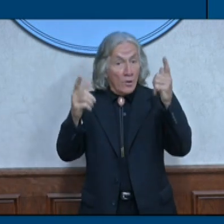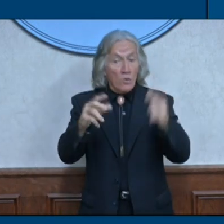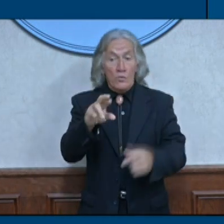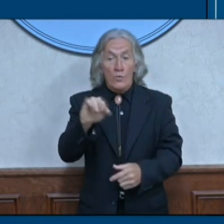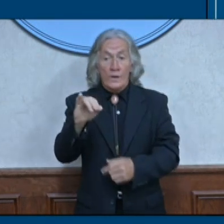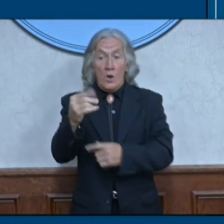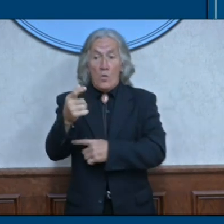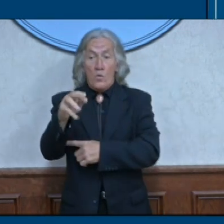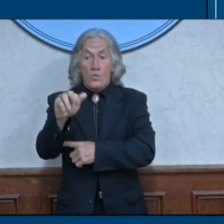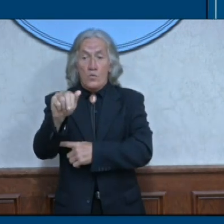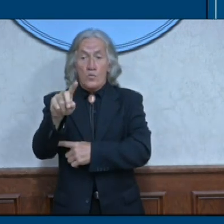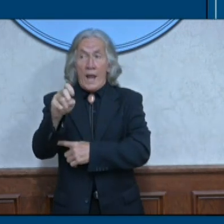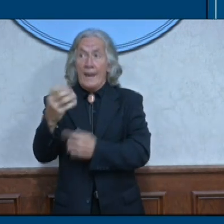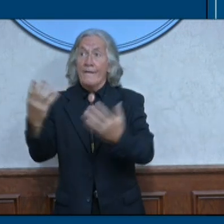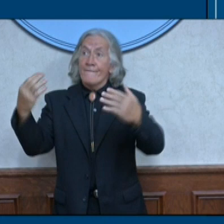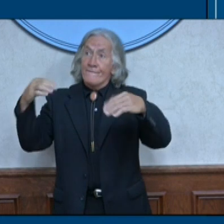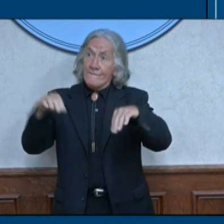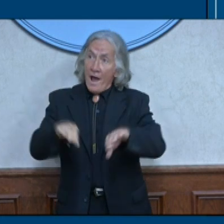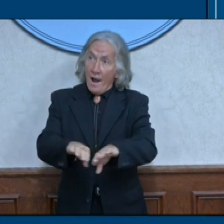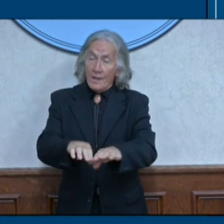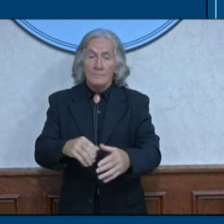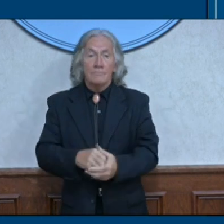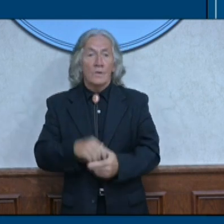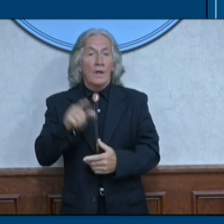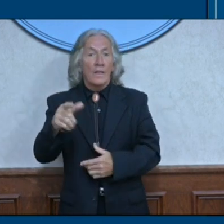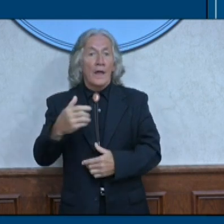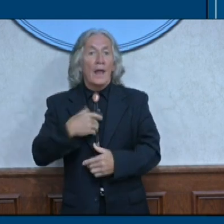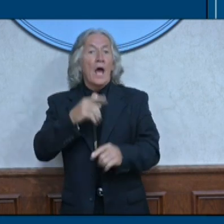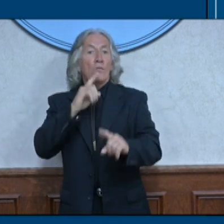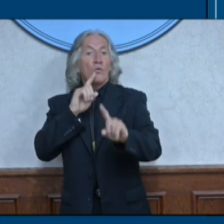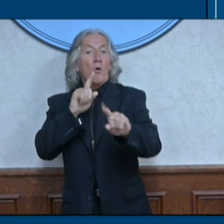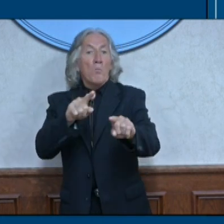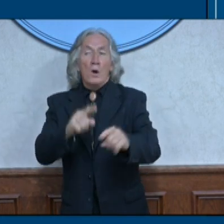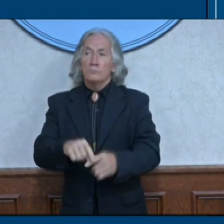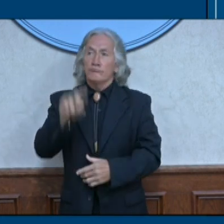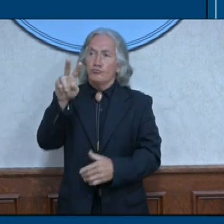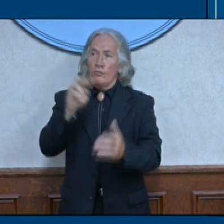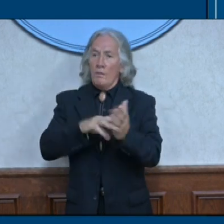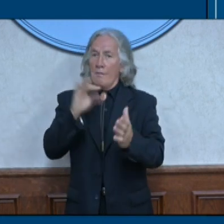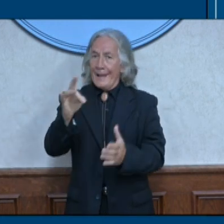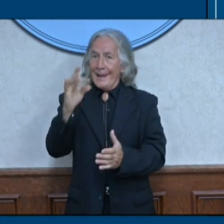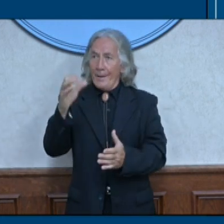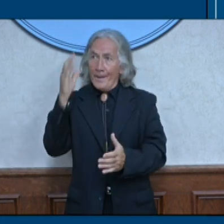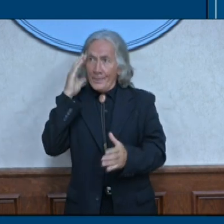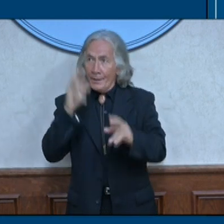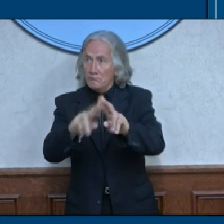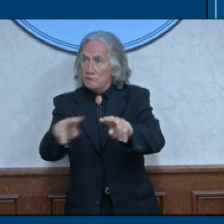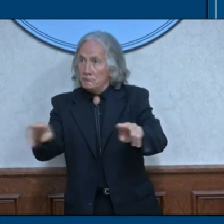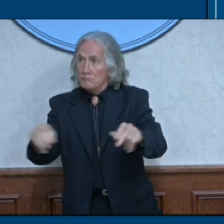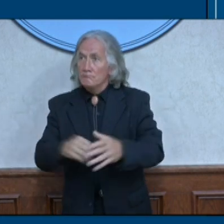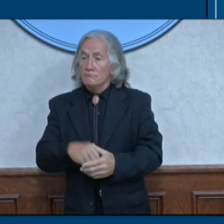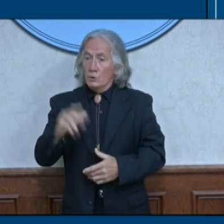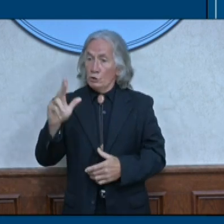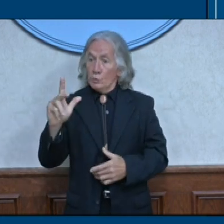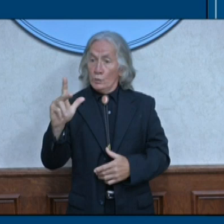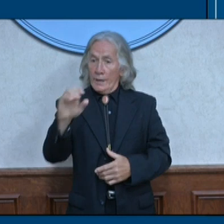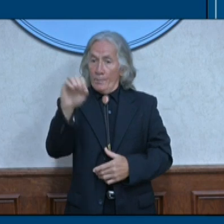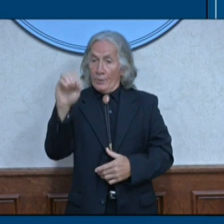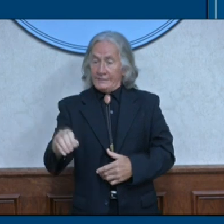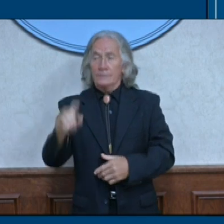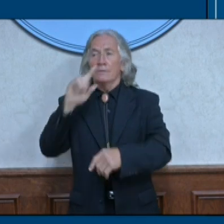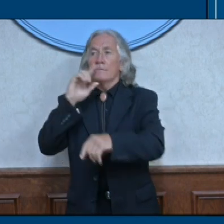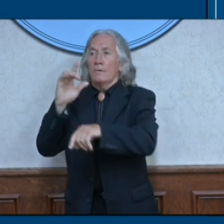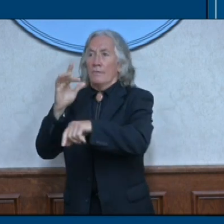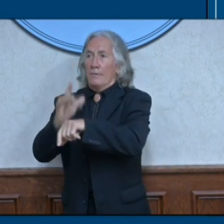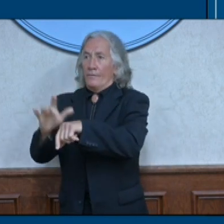TSA in Laredo and the Rio Grande Valley area has reported beds of about 2,800. 23% of these beds